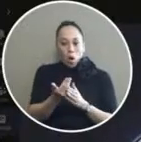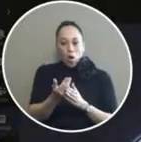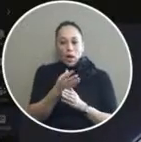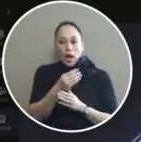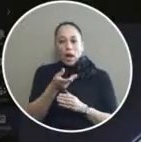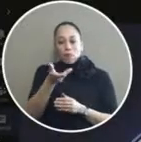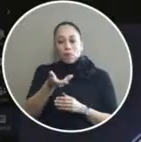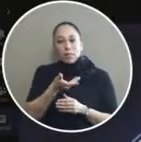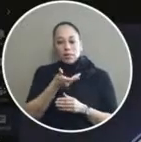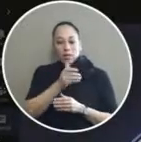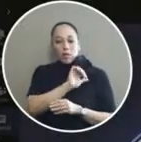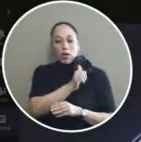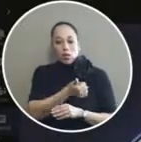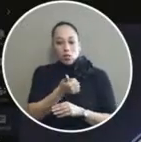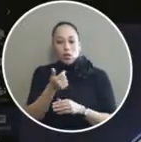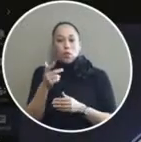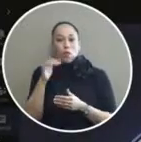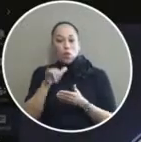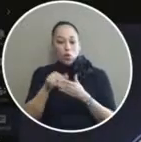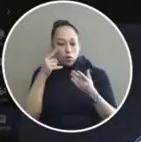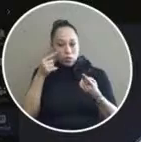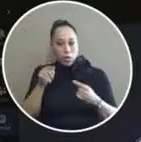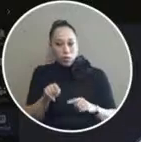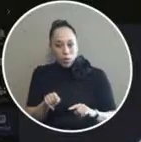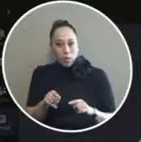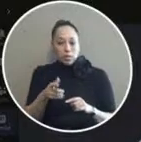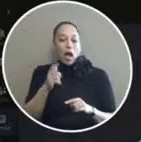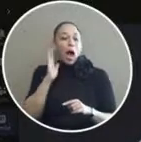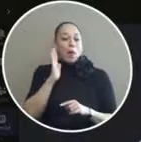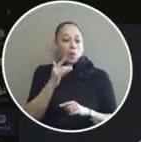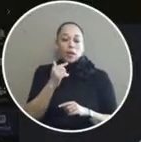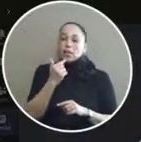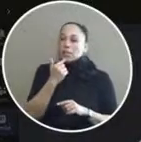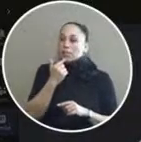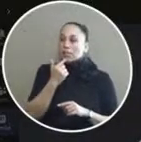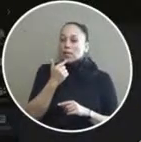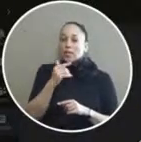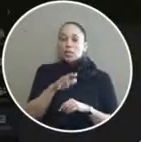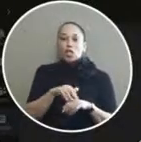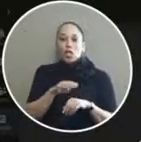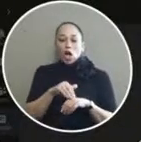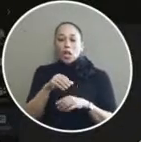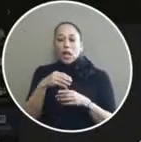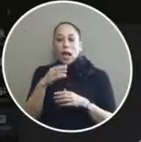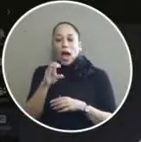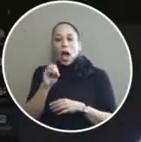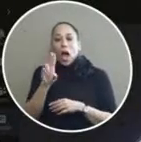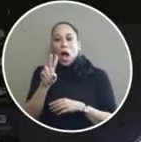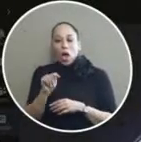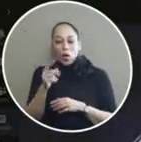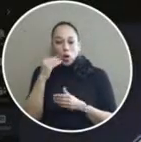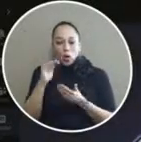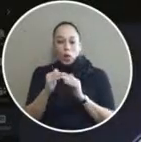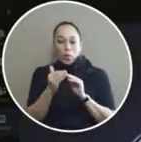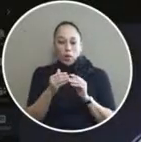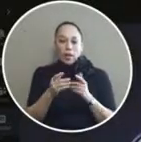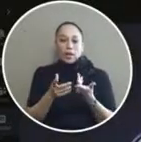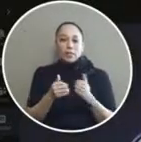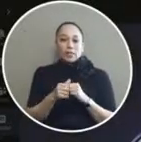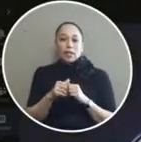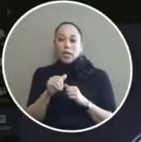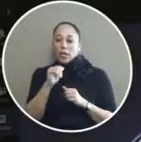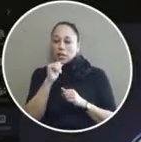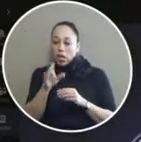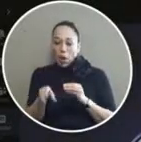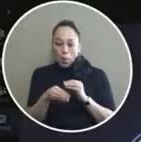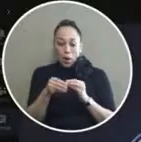and receive authority to enter into those agreements. I will say that as a call out, the Community Assistance Fund is not part